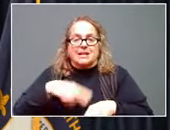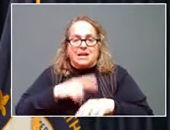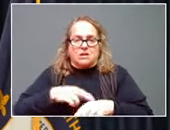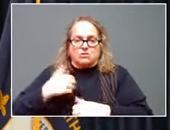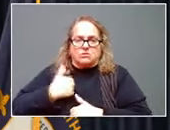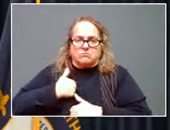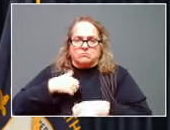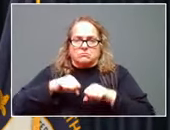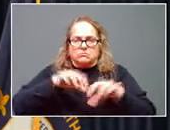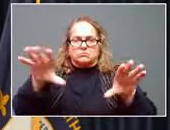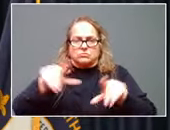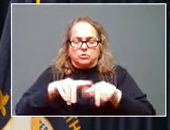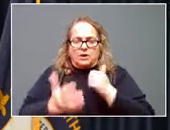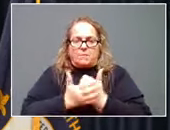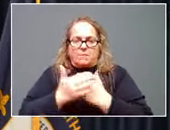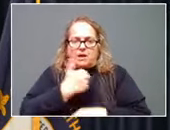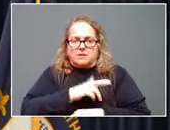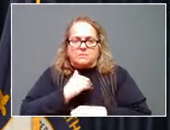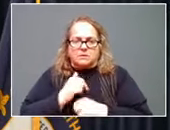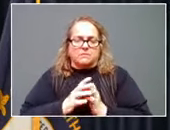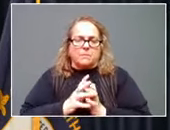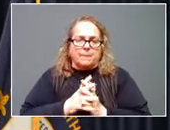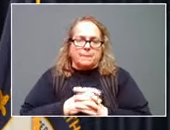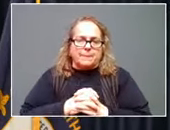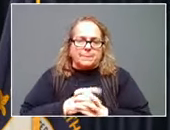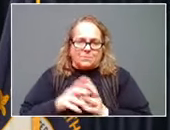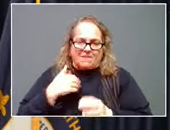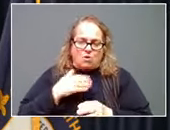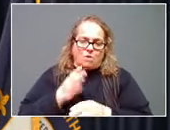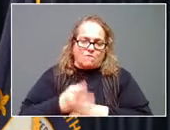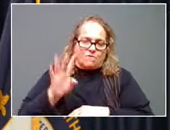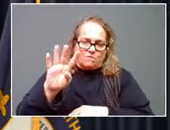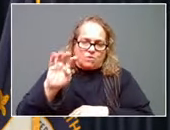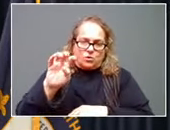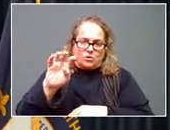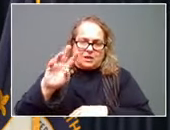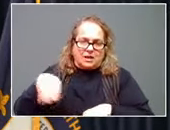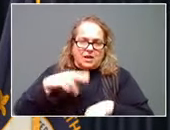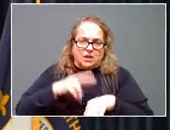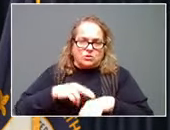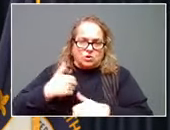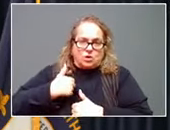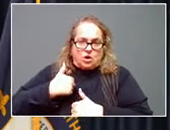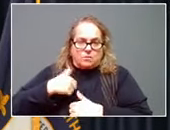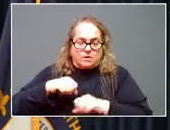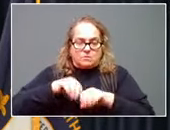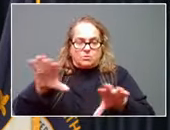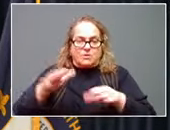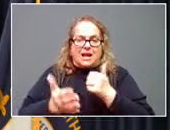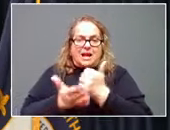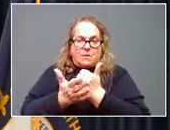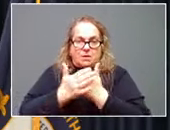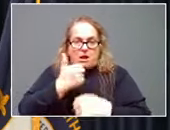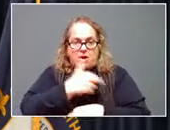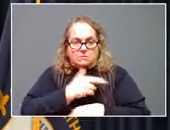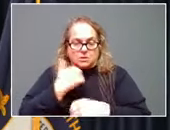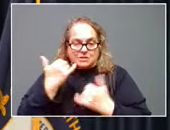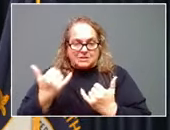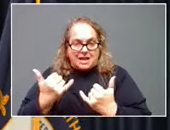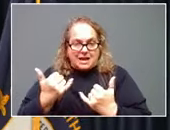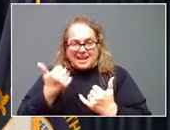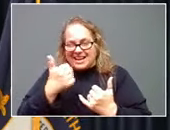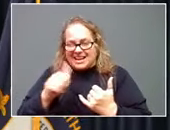hospitals? Thank you. We have over 400 National Guardsmen deployed helping hospitals on any given day. I think